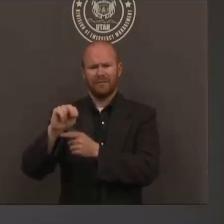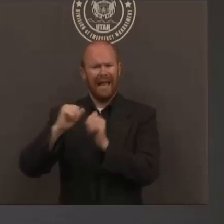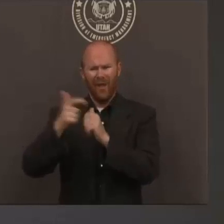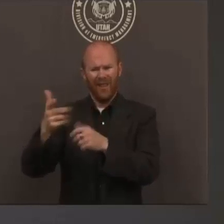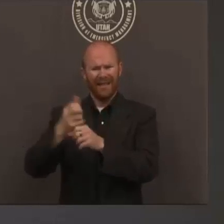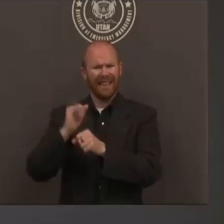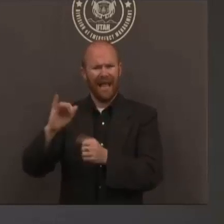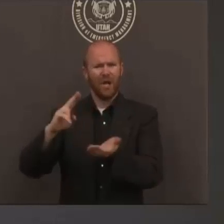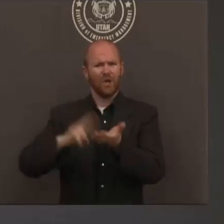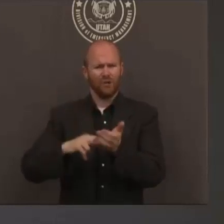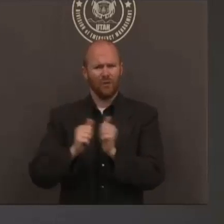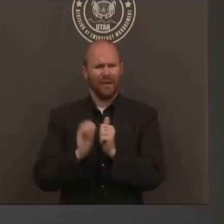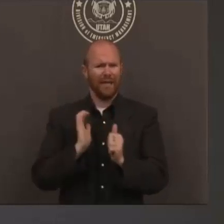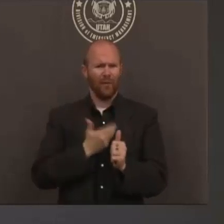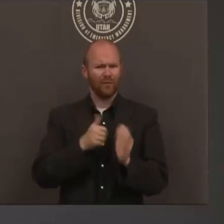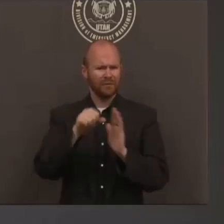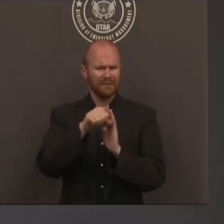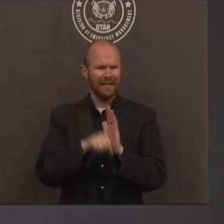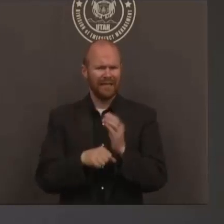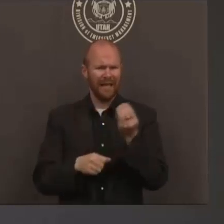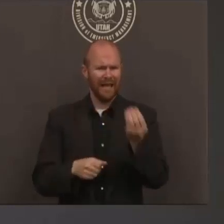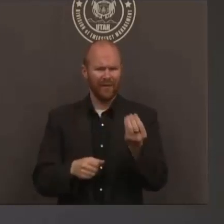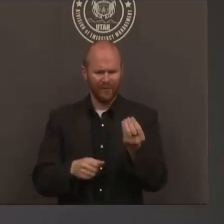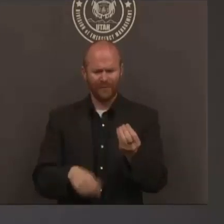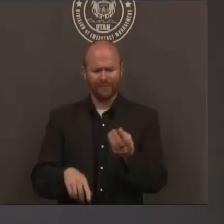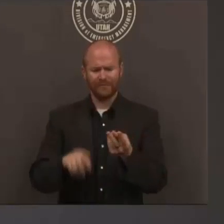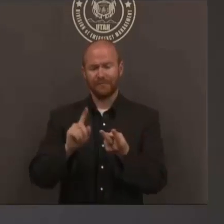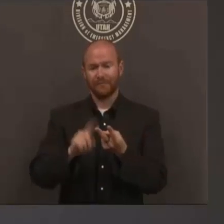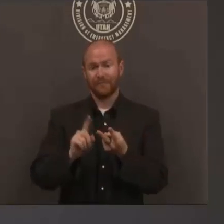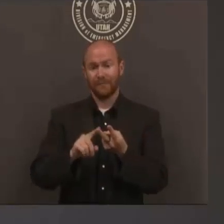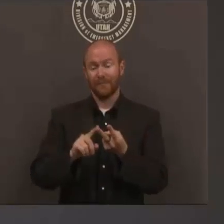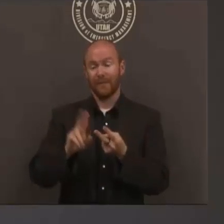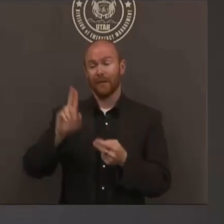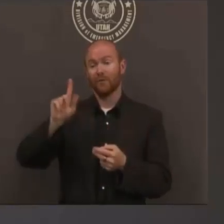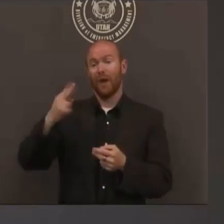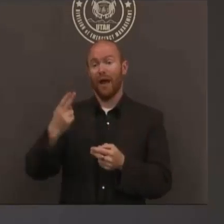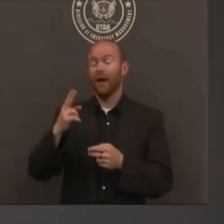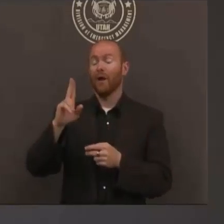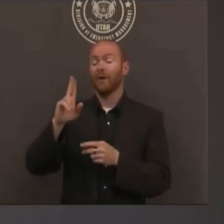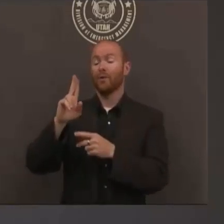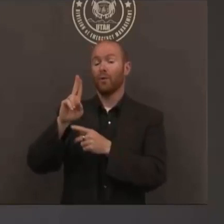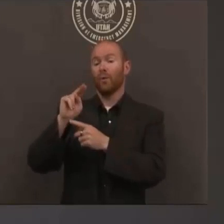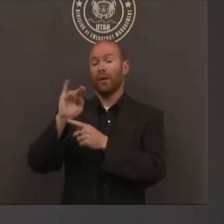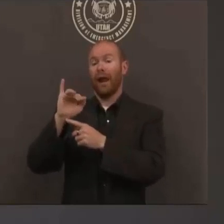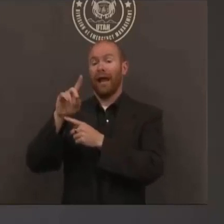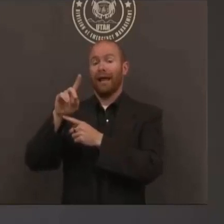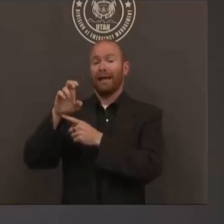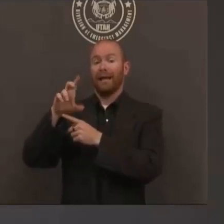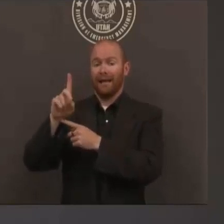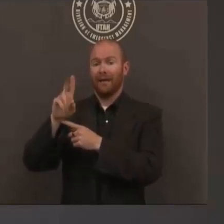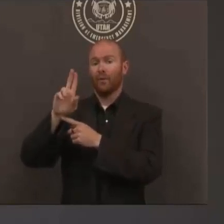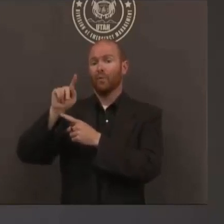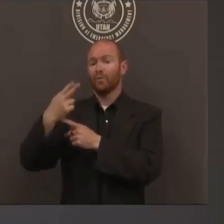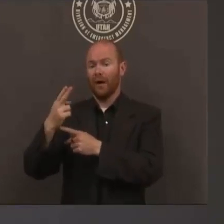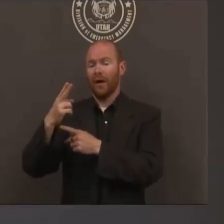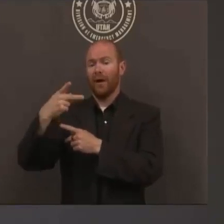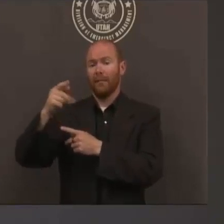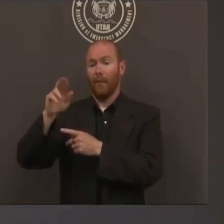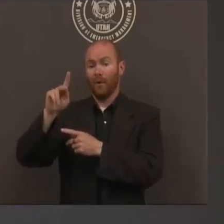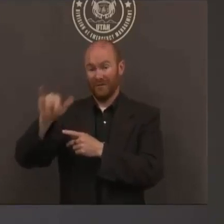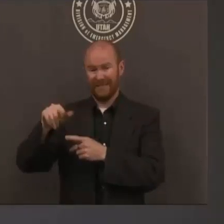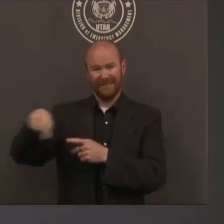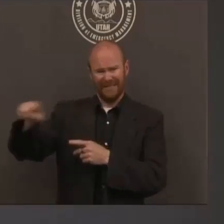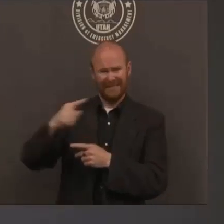this medicine? And then the United Utah Party in a press release today says it's calling on the state to cancel that contract because it's an